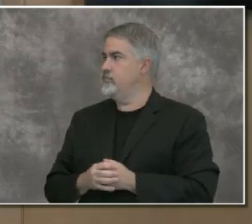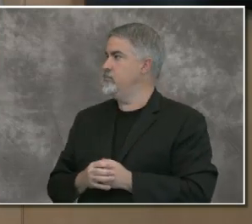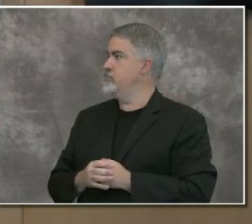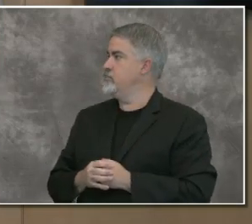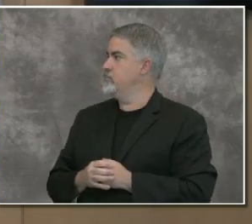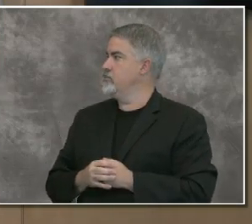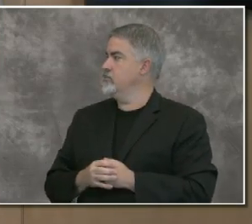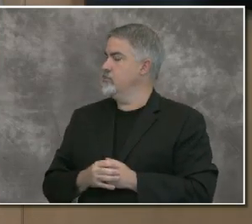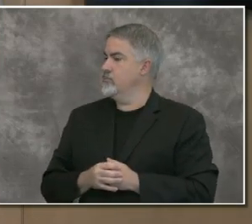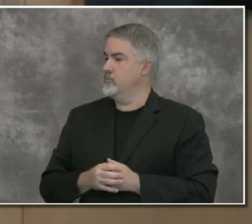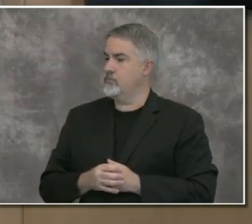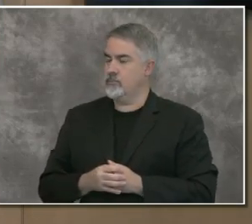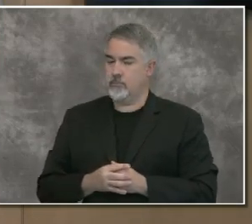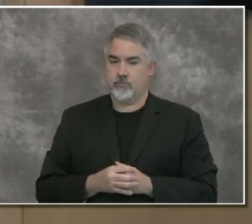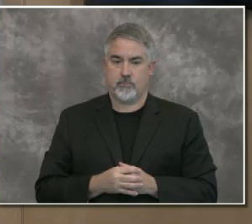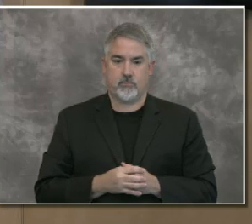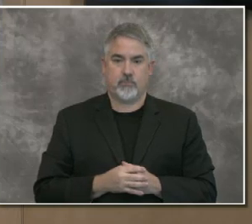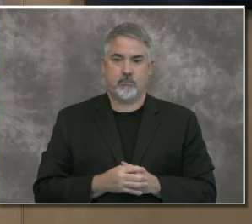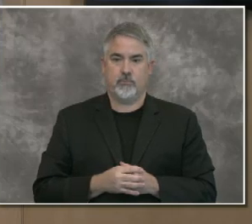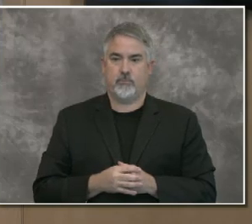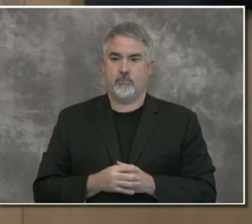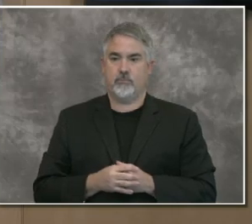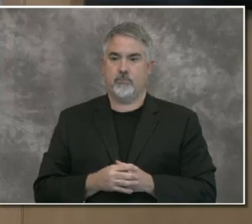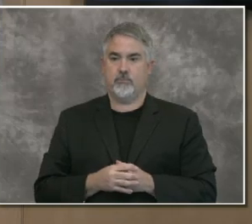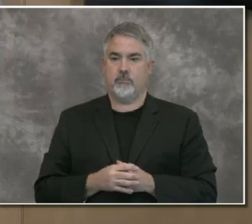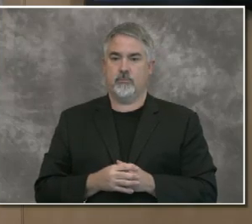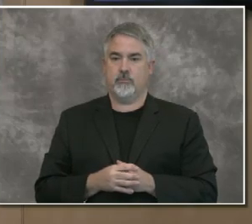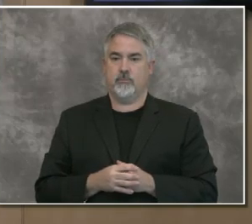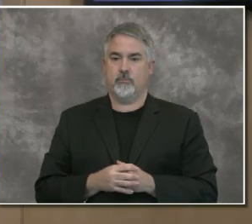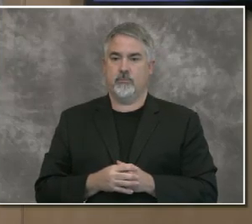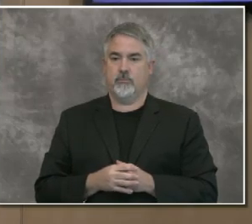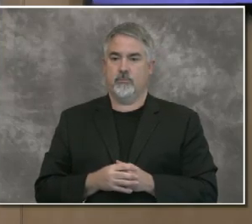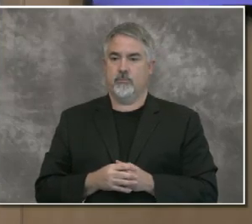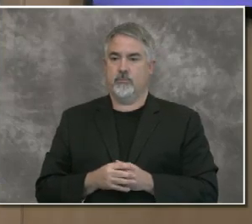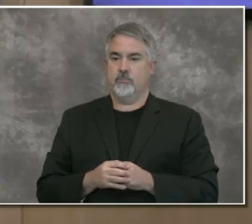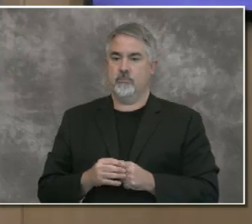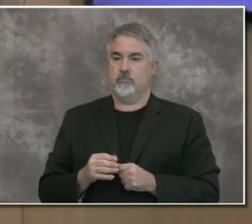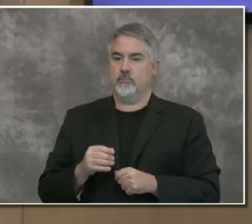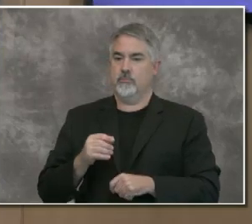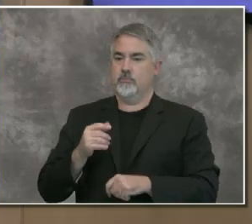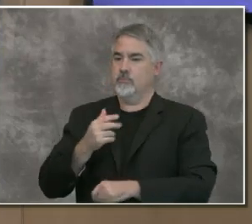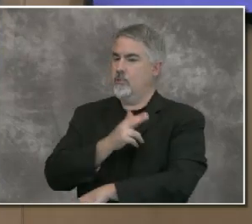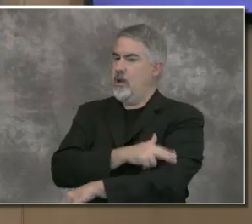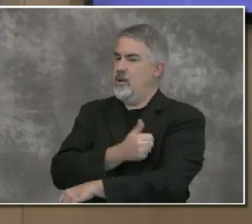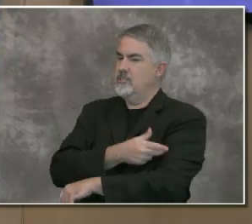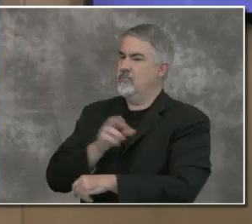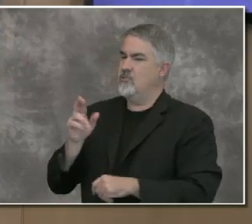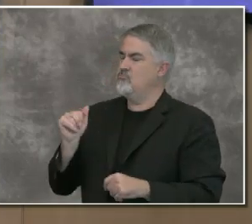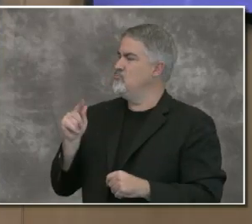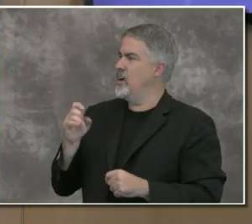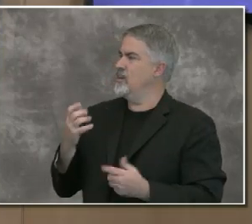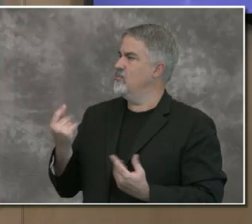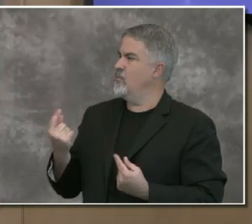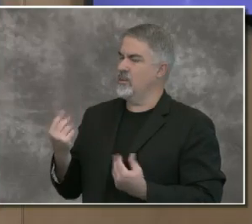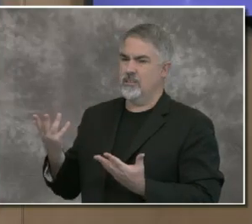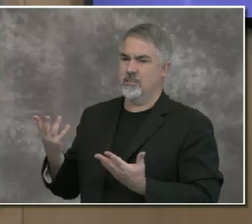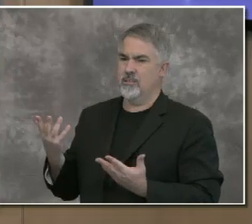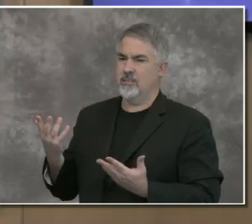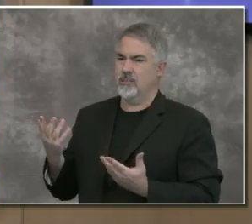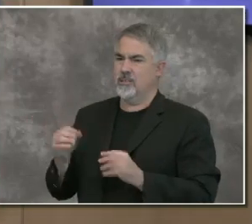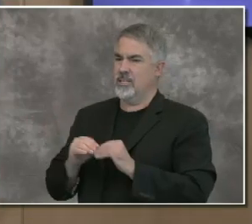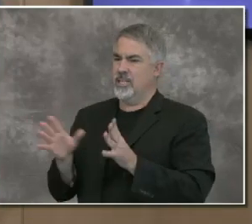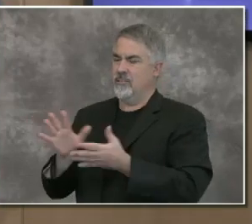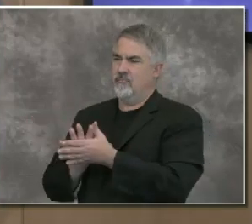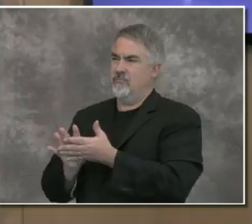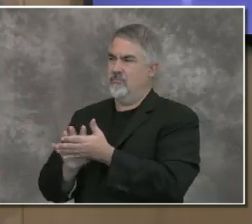Right. Well, I was just asking about the hospitalization rate currently, which I'm still not clear exactly what that is.